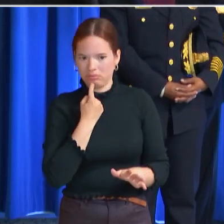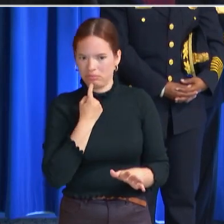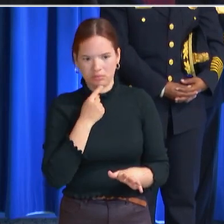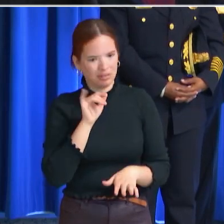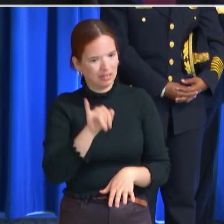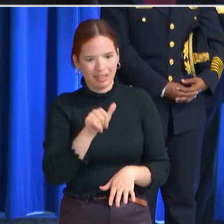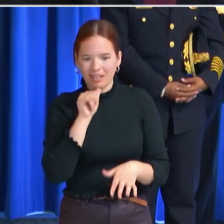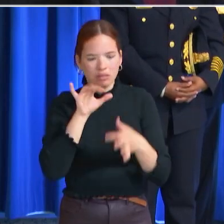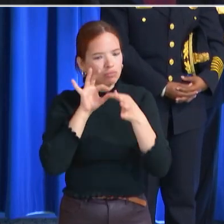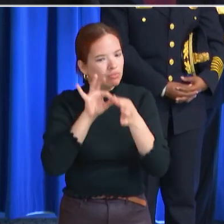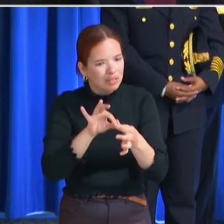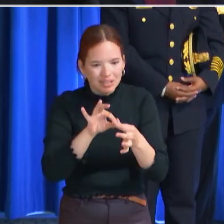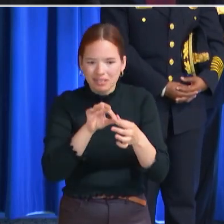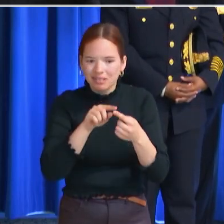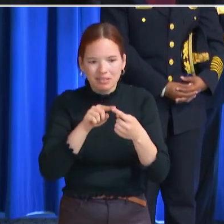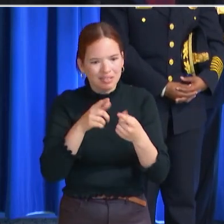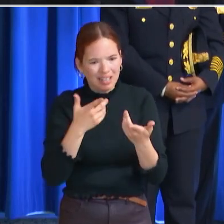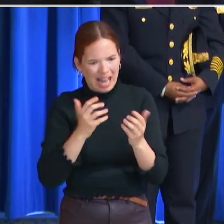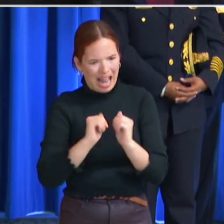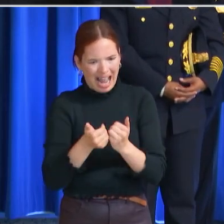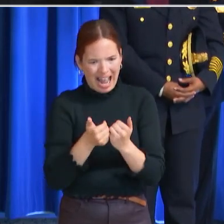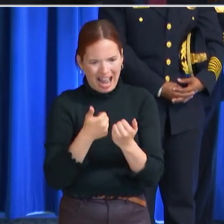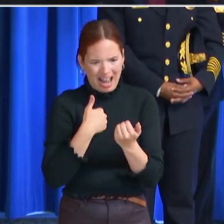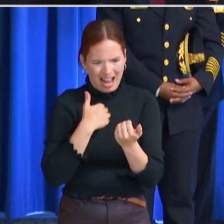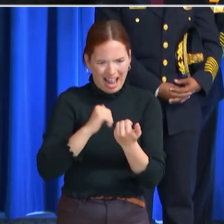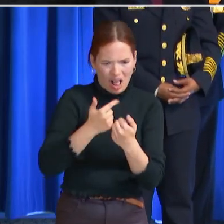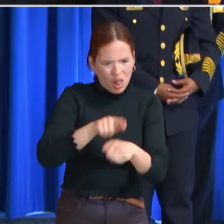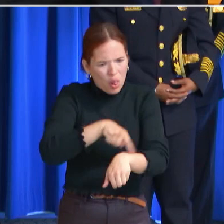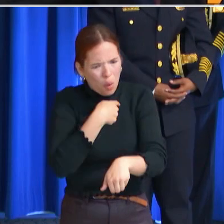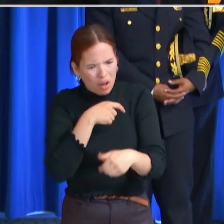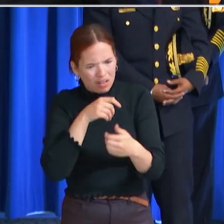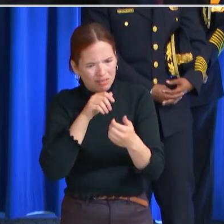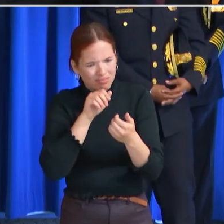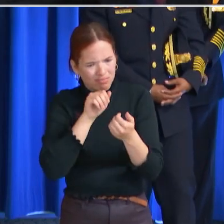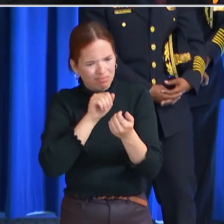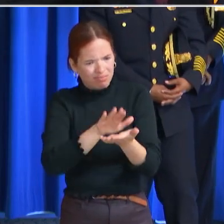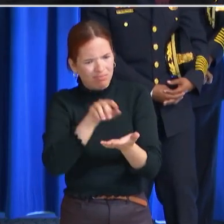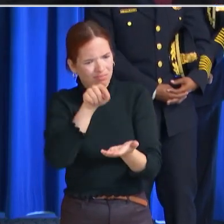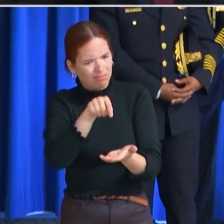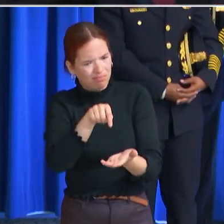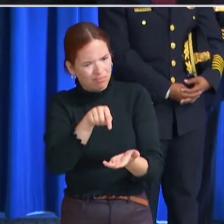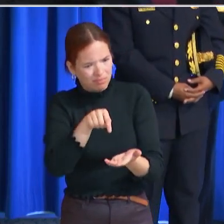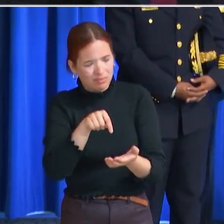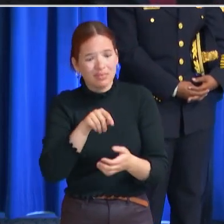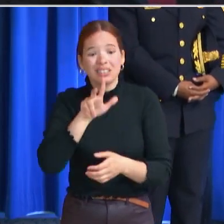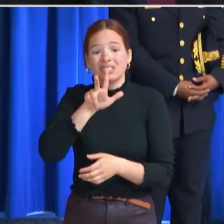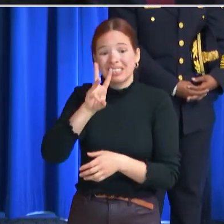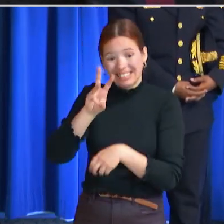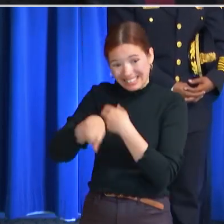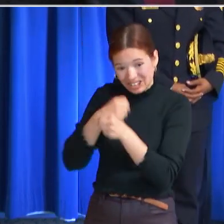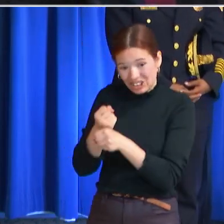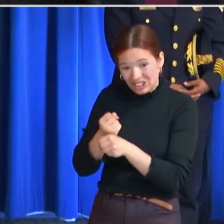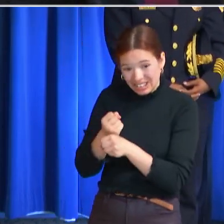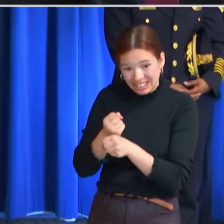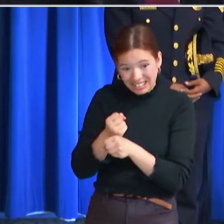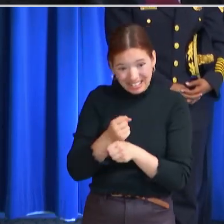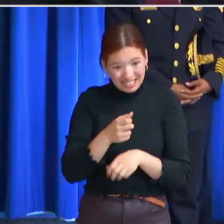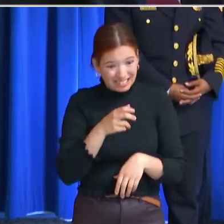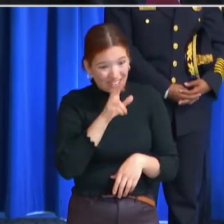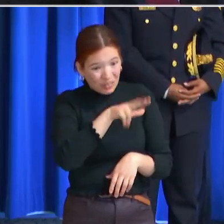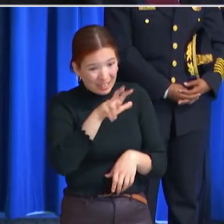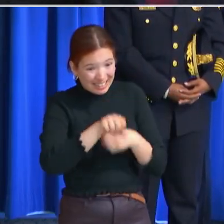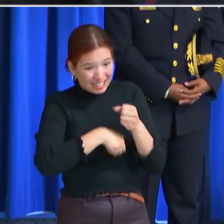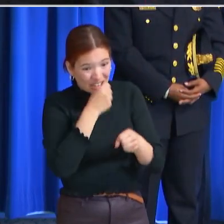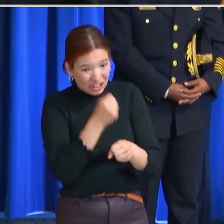don't know how long you've been at Channel 7. How long you been at Channel 7, Sam? 36 years. 36 years, bro. Yeah, I've been